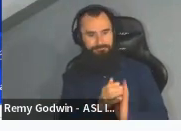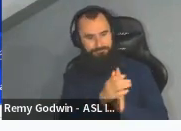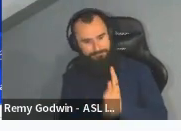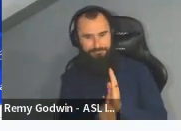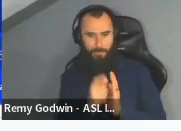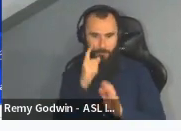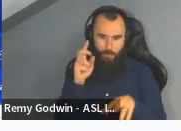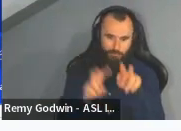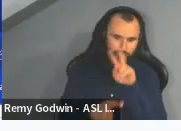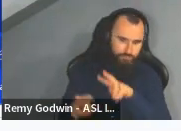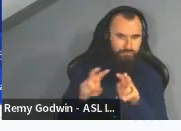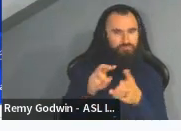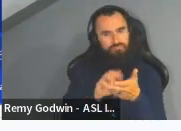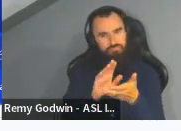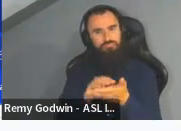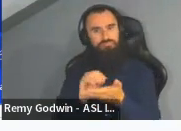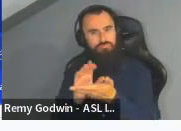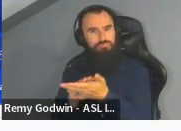monitor.